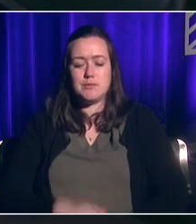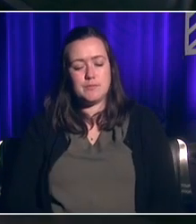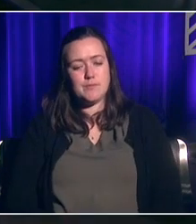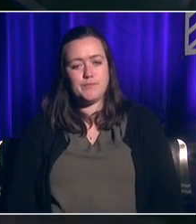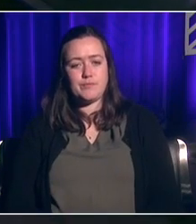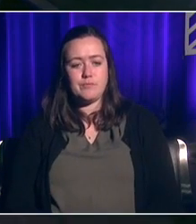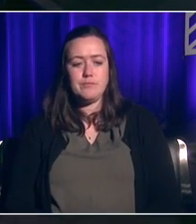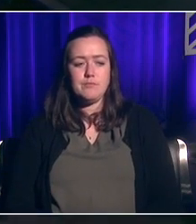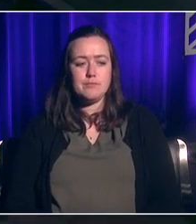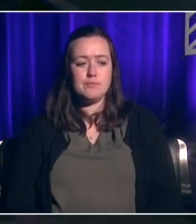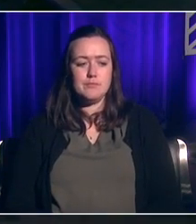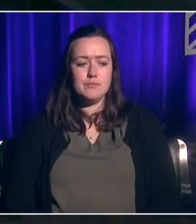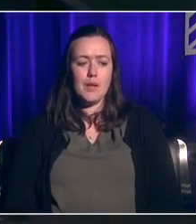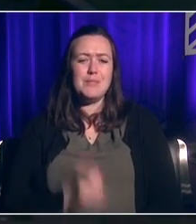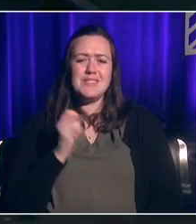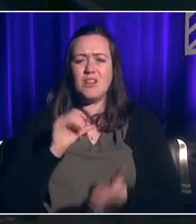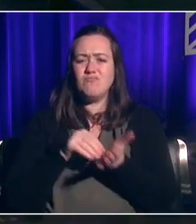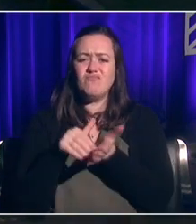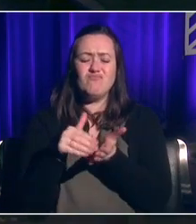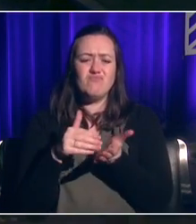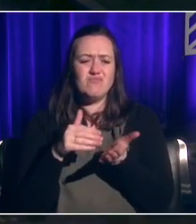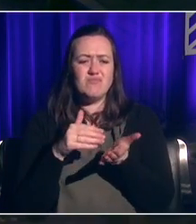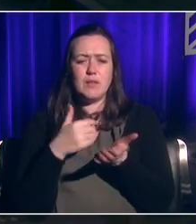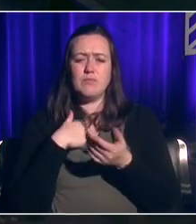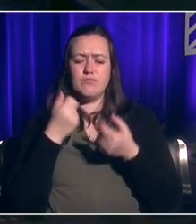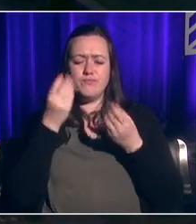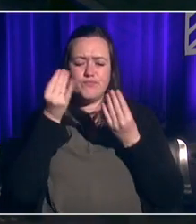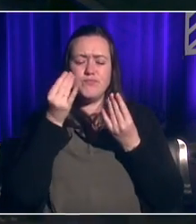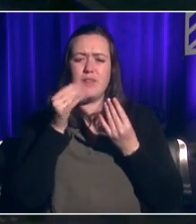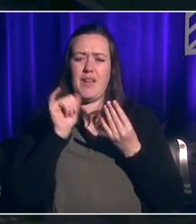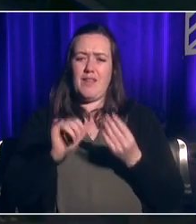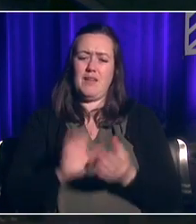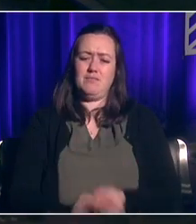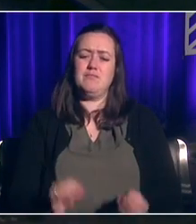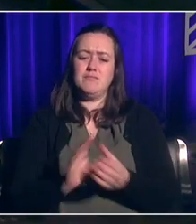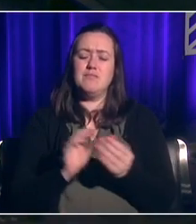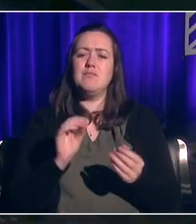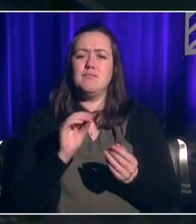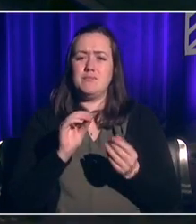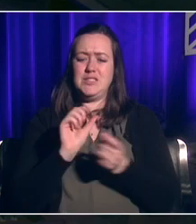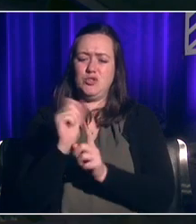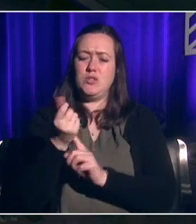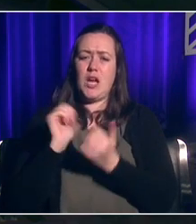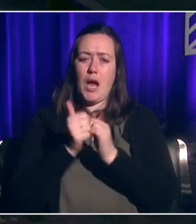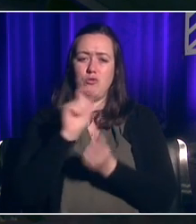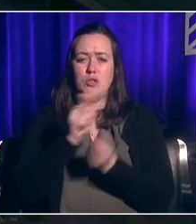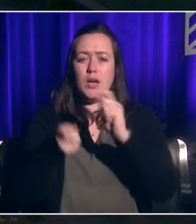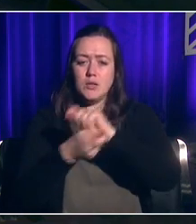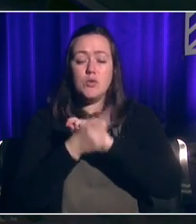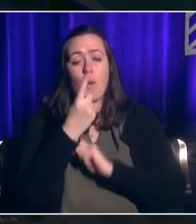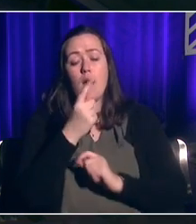Oftentimes, though, I say, you know, how do we change this narrative? And one is by storytelling, so thank you, MCON. But another one is with